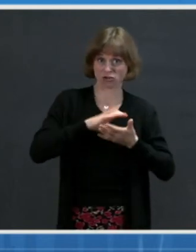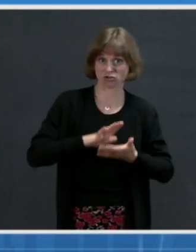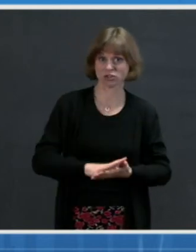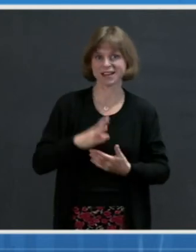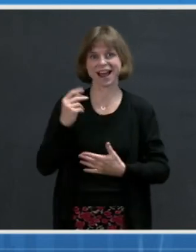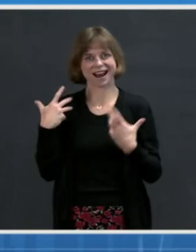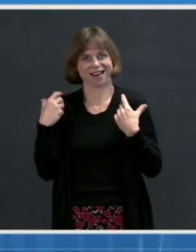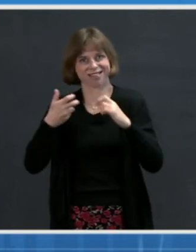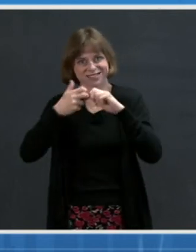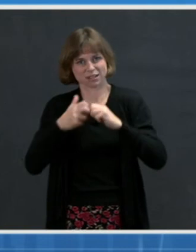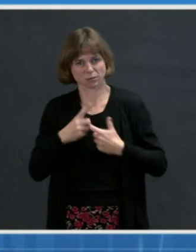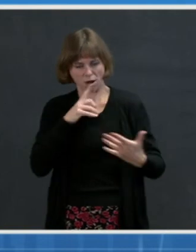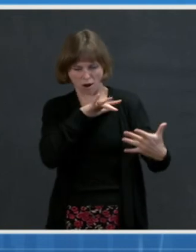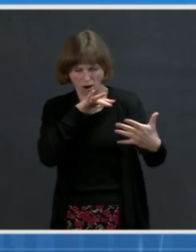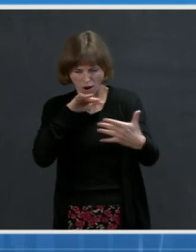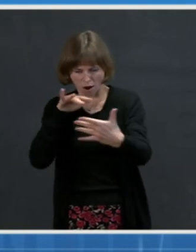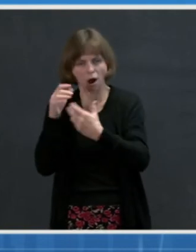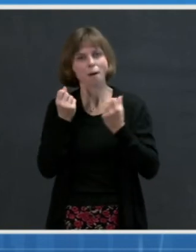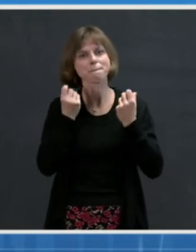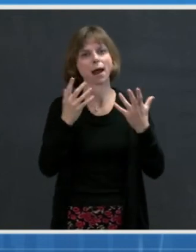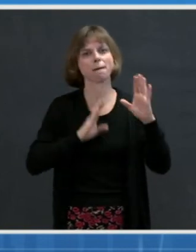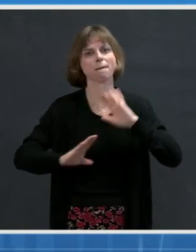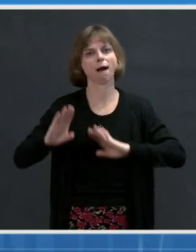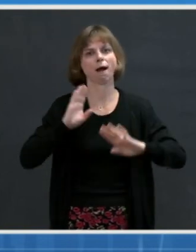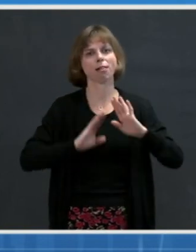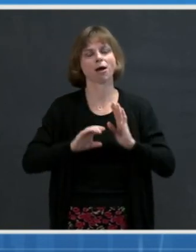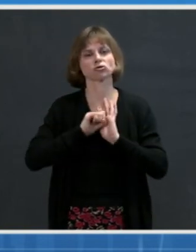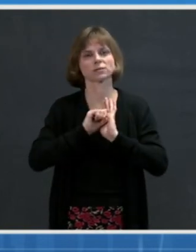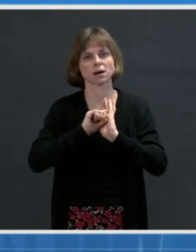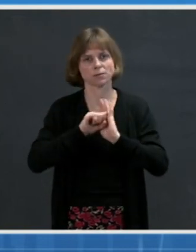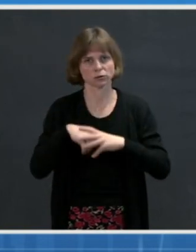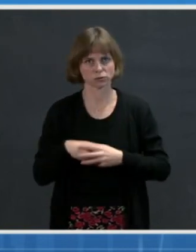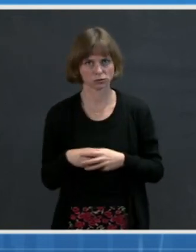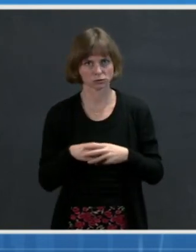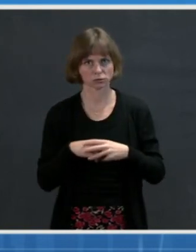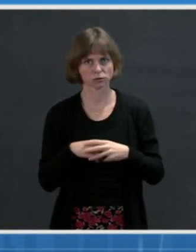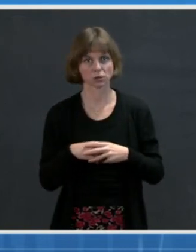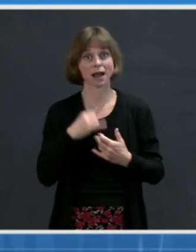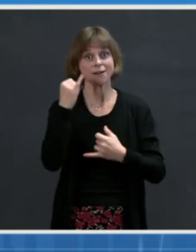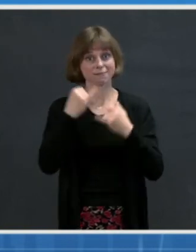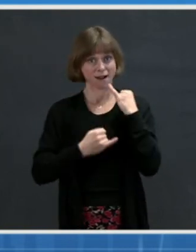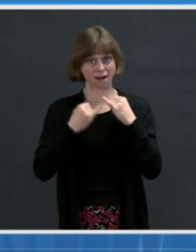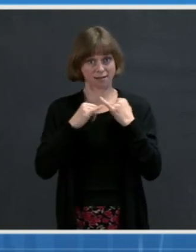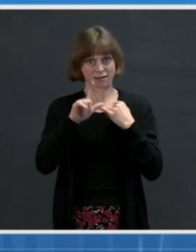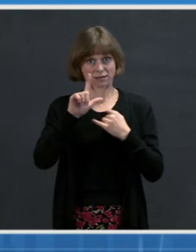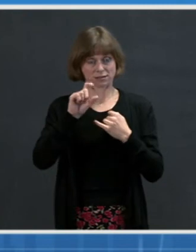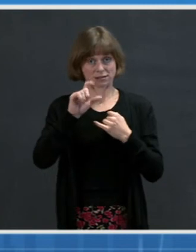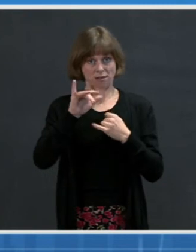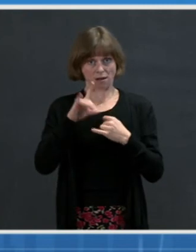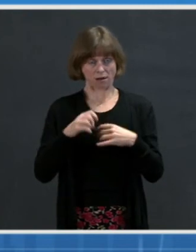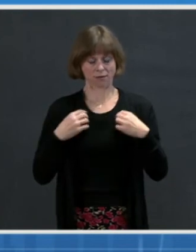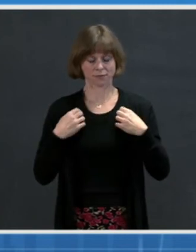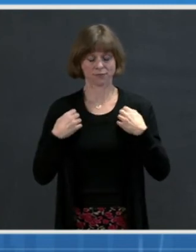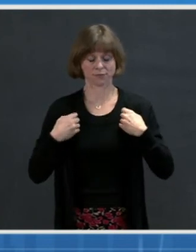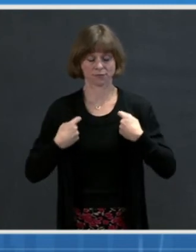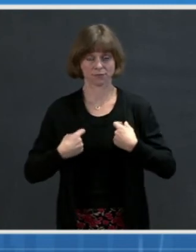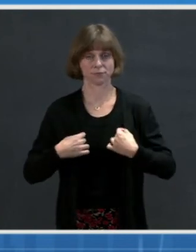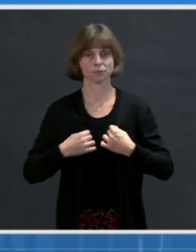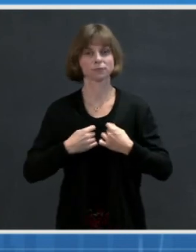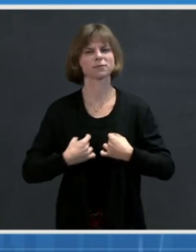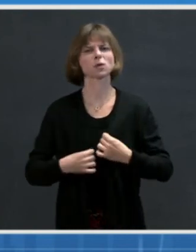be studying a number of biological specimens. And finally, on the last slide, there are selective